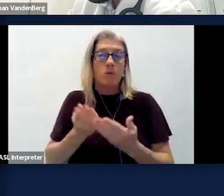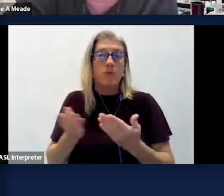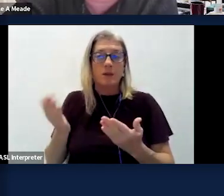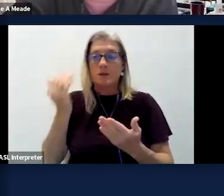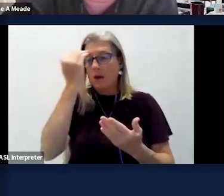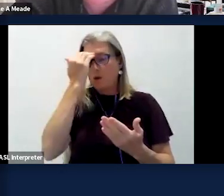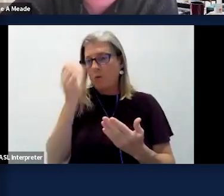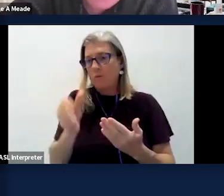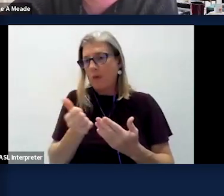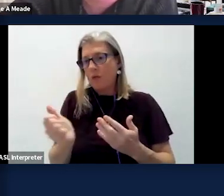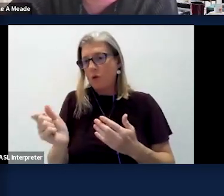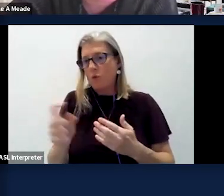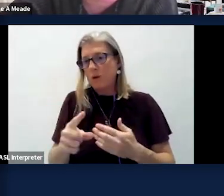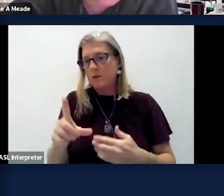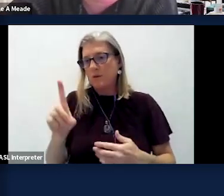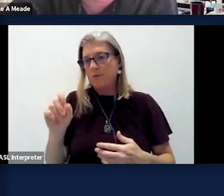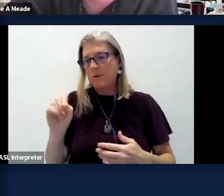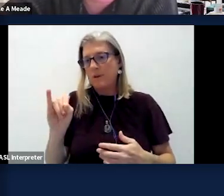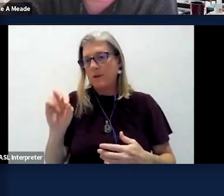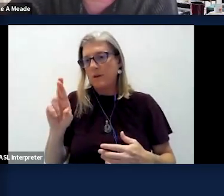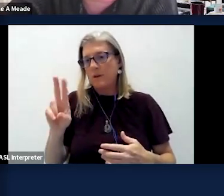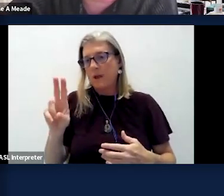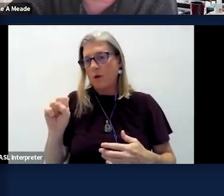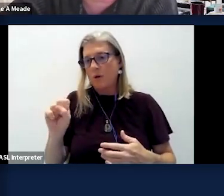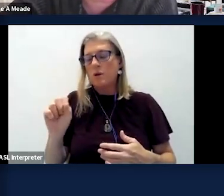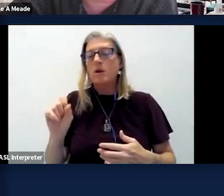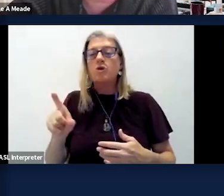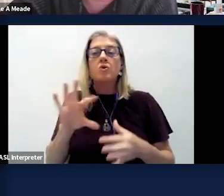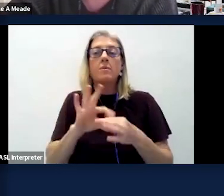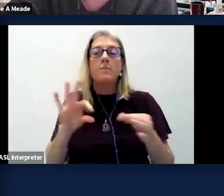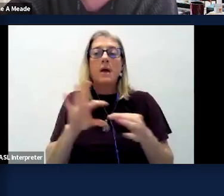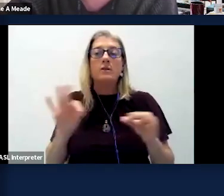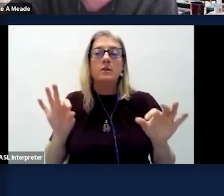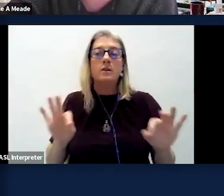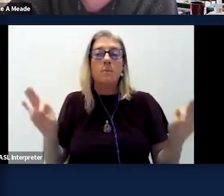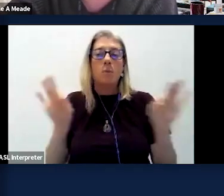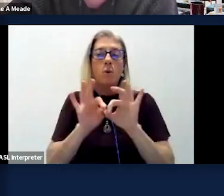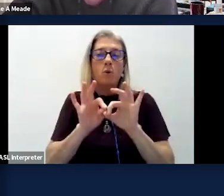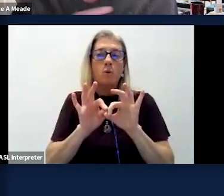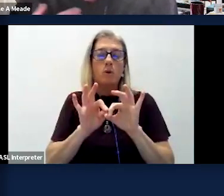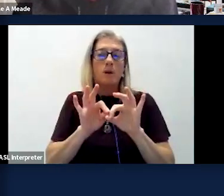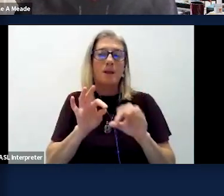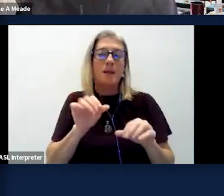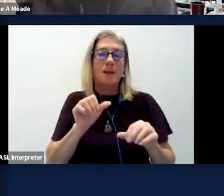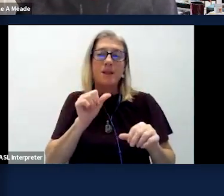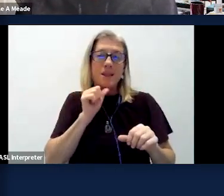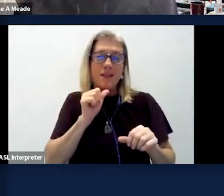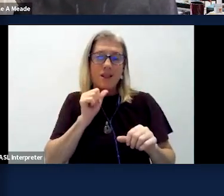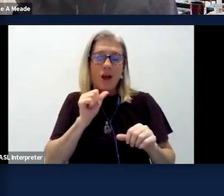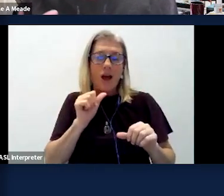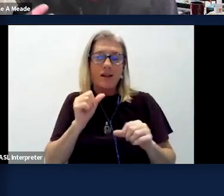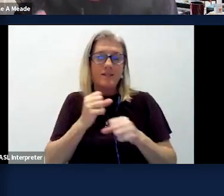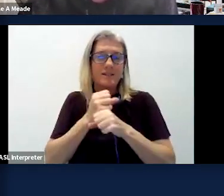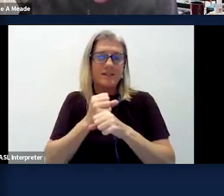another question from Darius. How you mentioned that it's important to do uncaffeinated. How do things